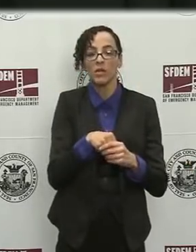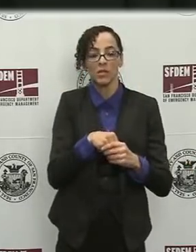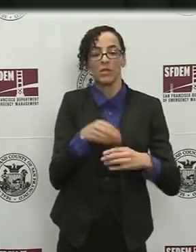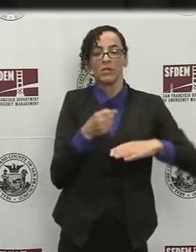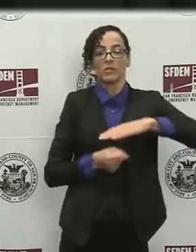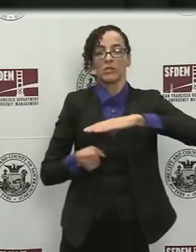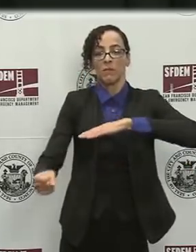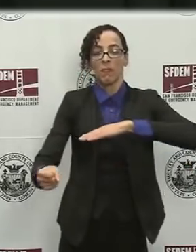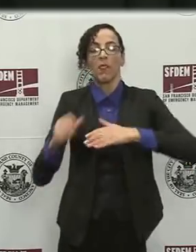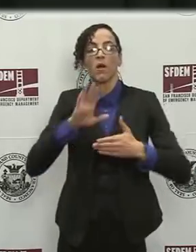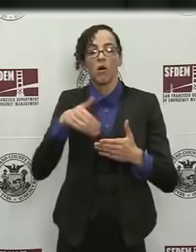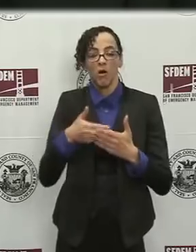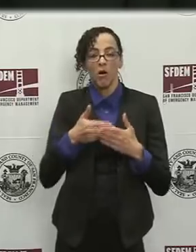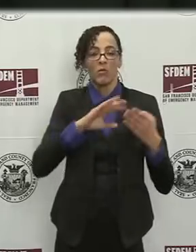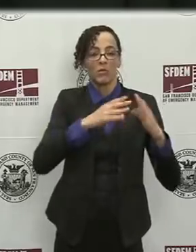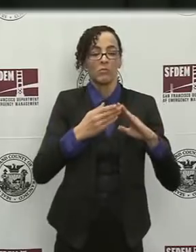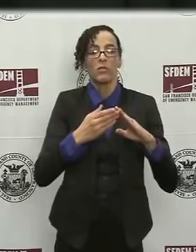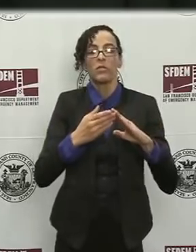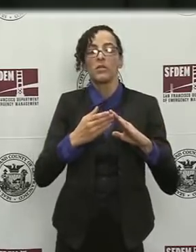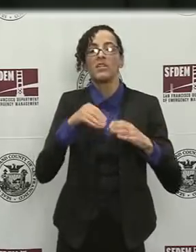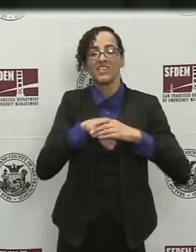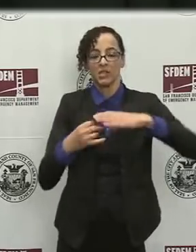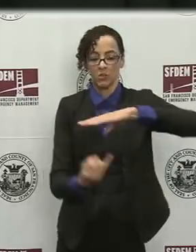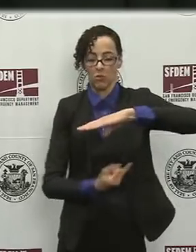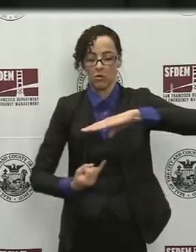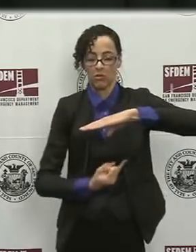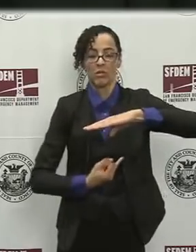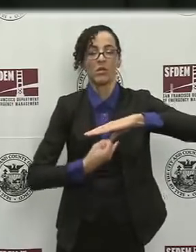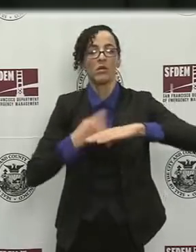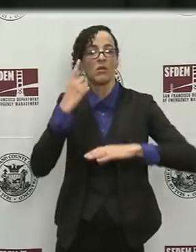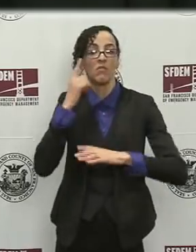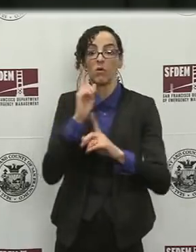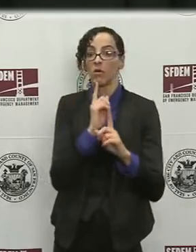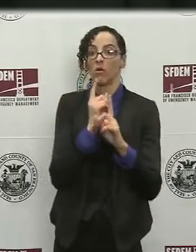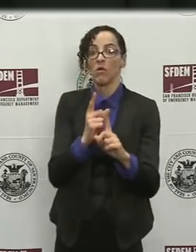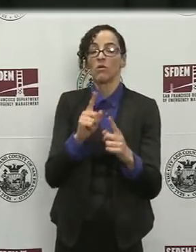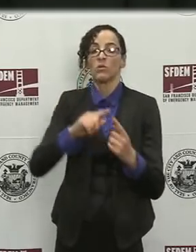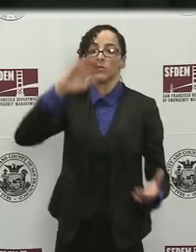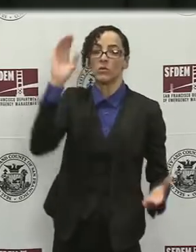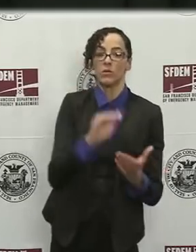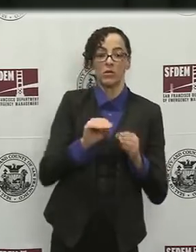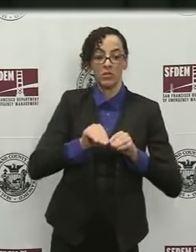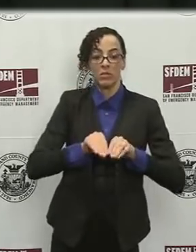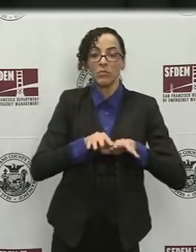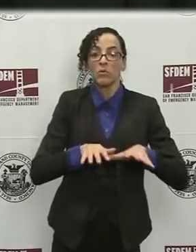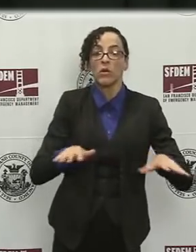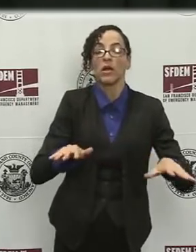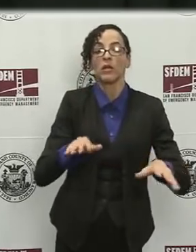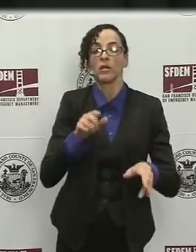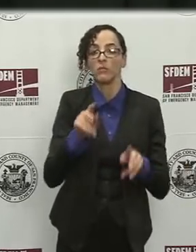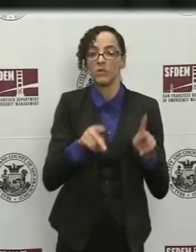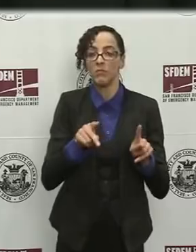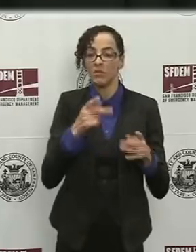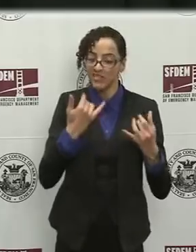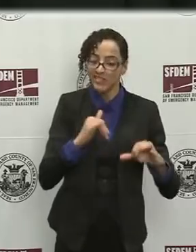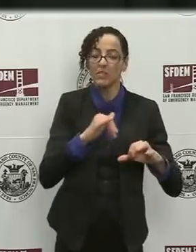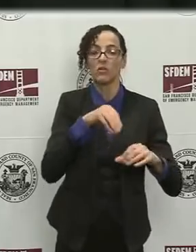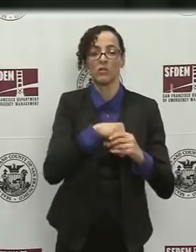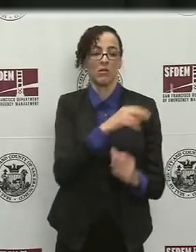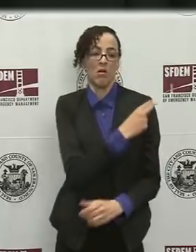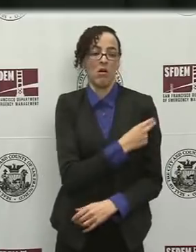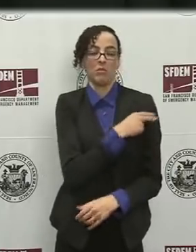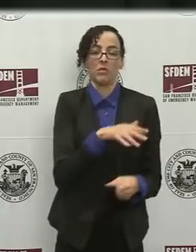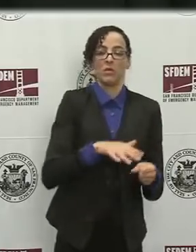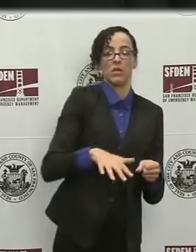prevents community spread by having residents remain on campus and limits opportunities for the virus to be brought